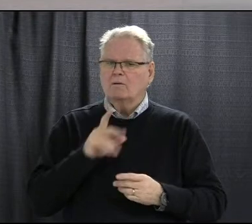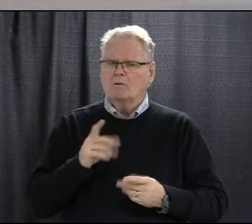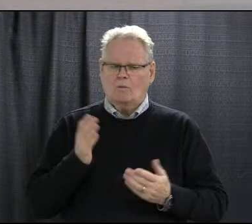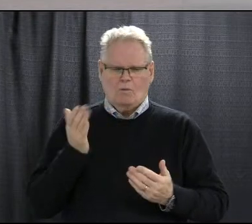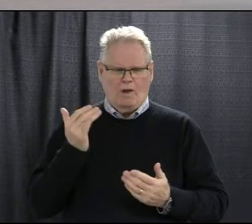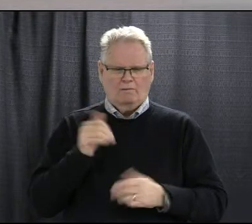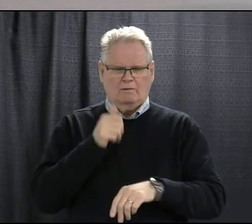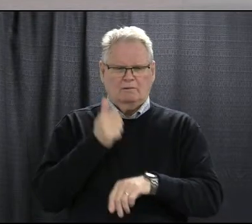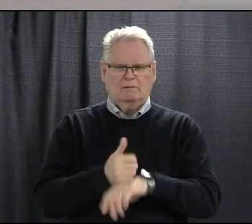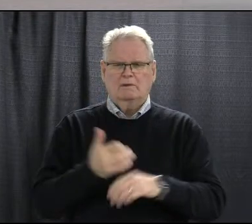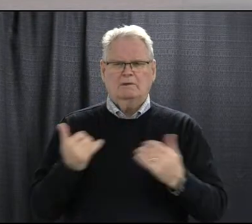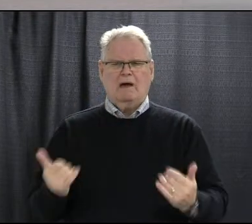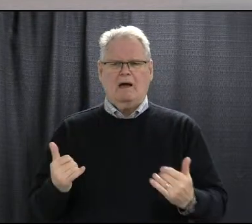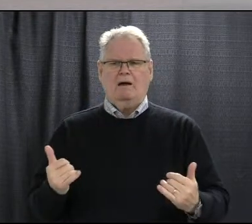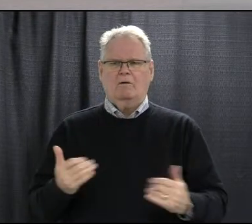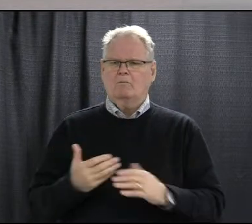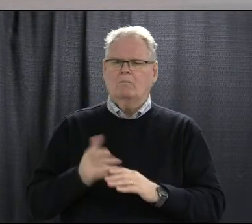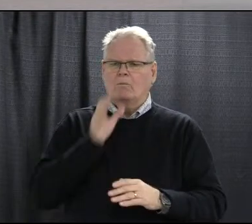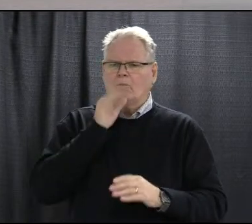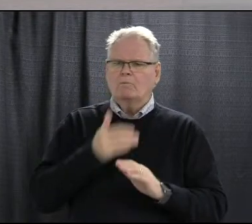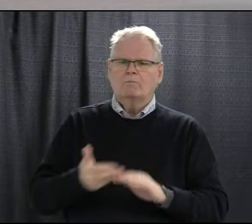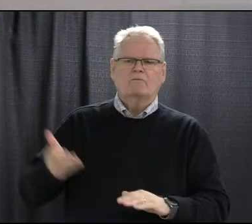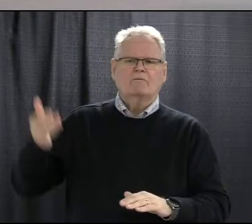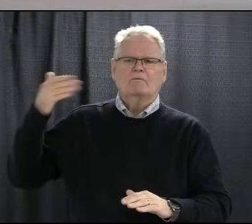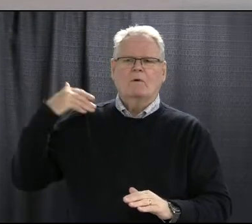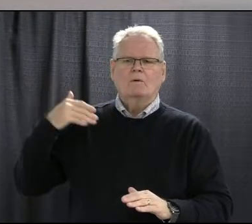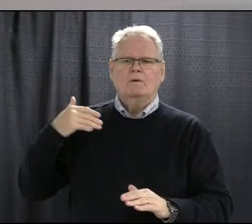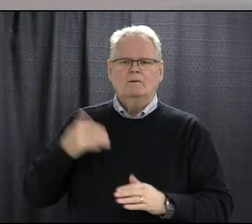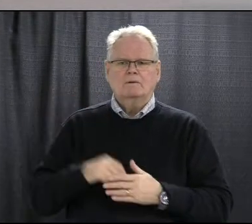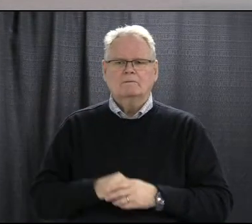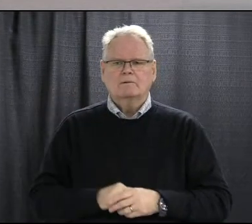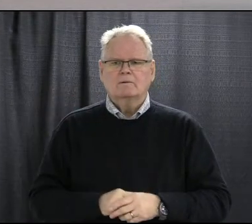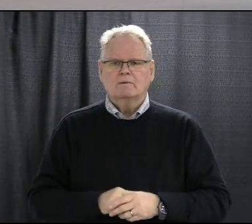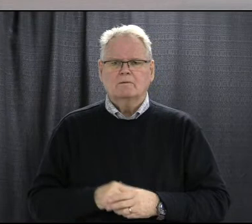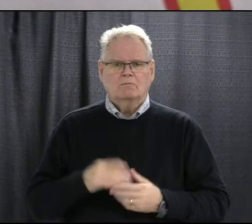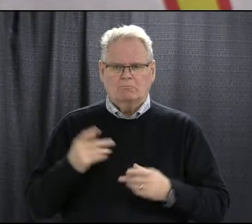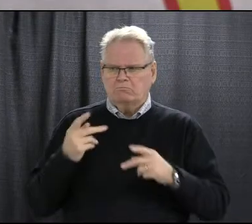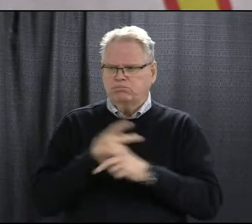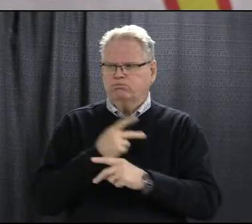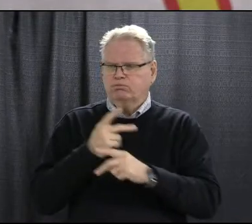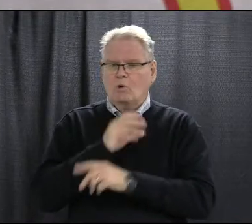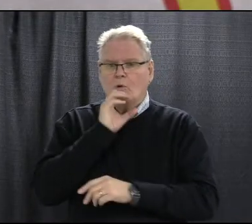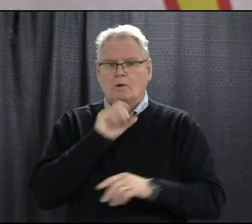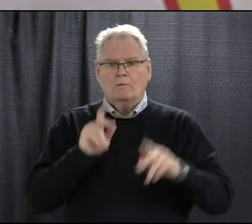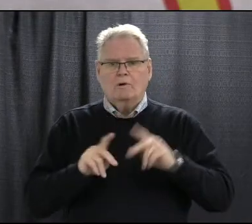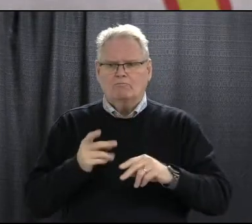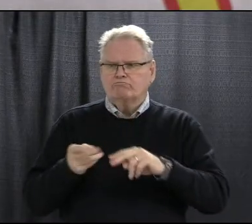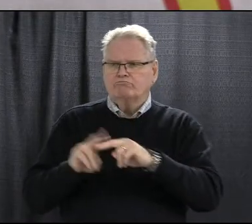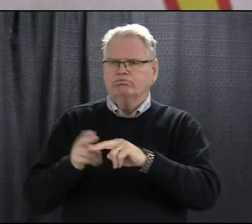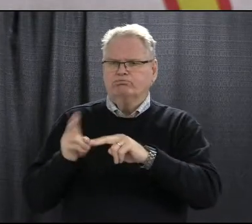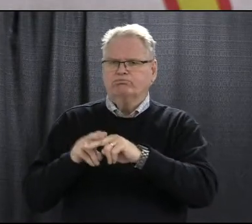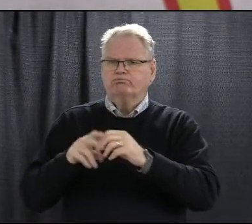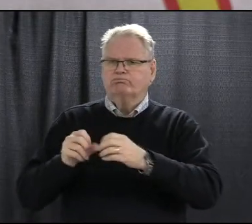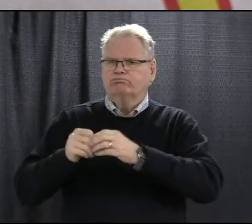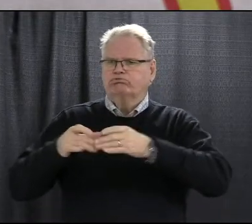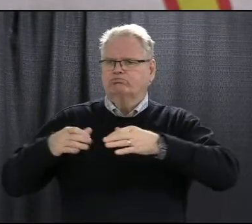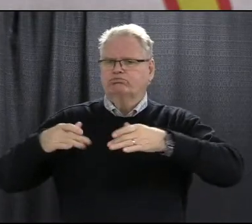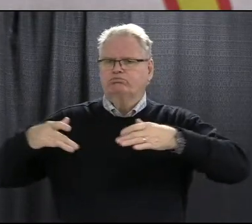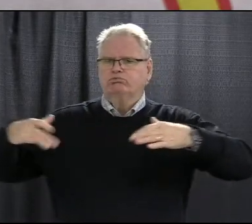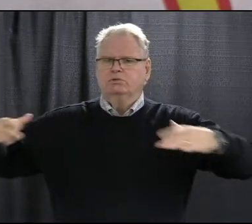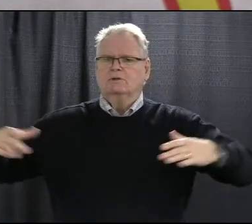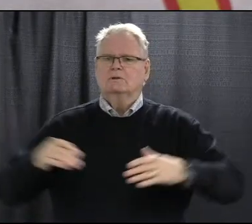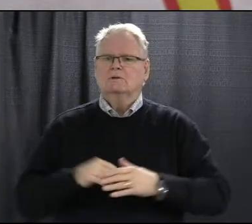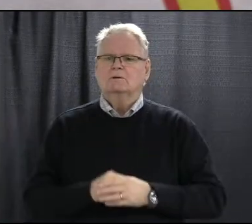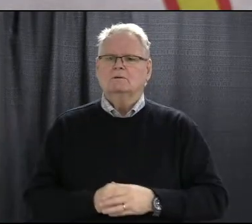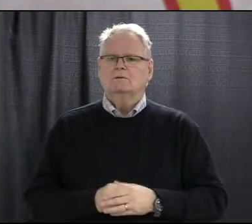now? We have an aging population. We need more geriatricians. We need